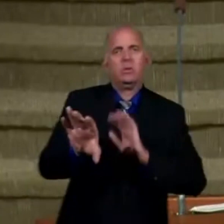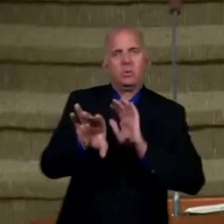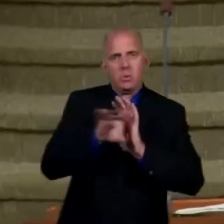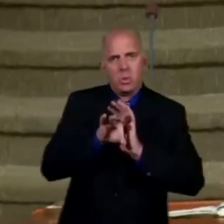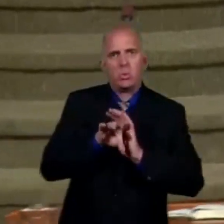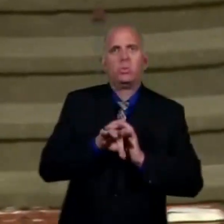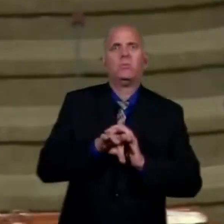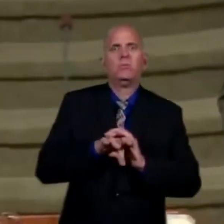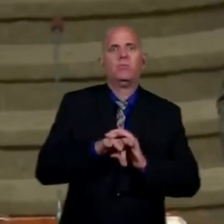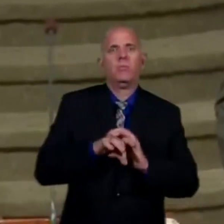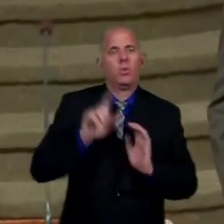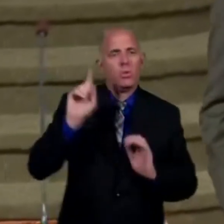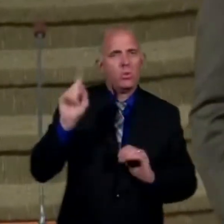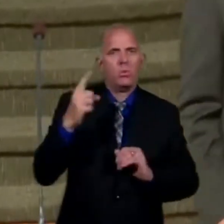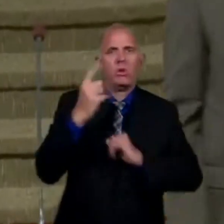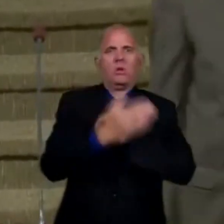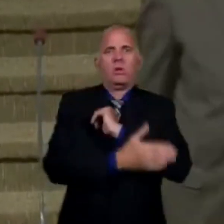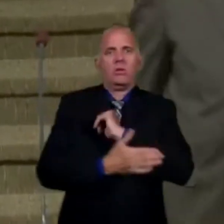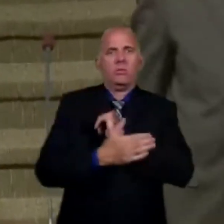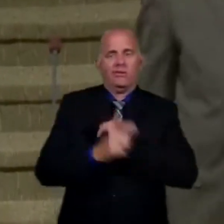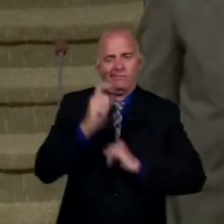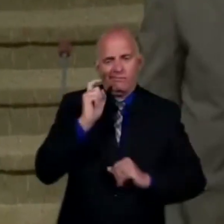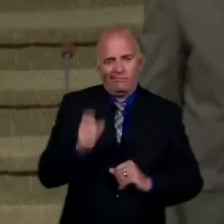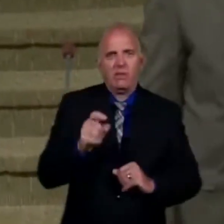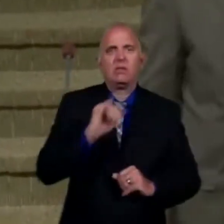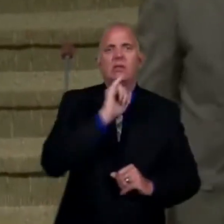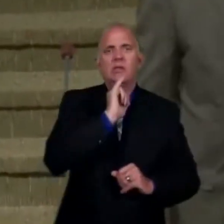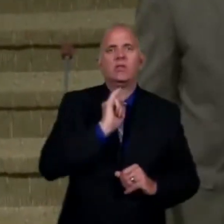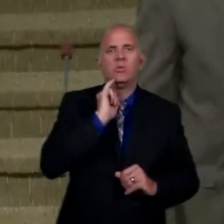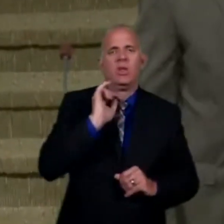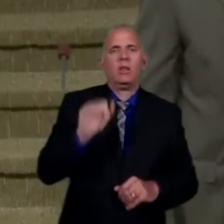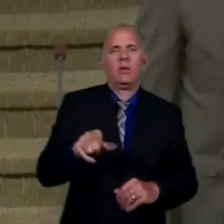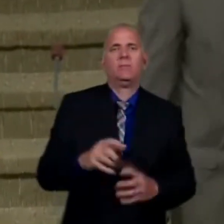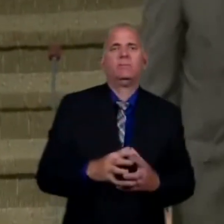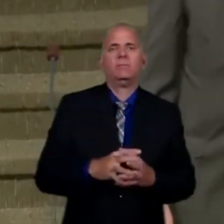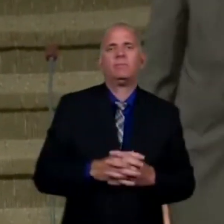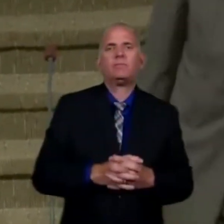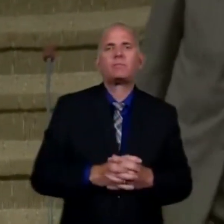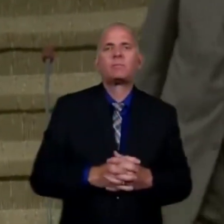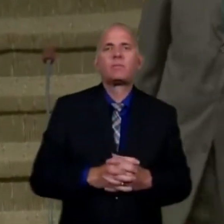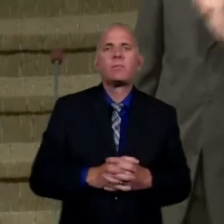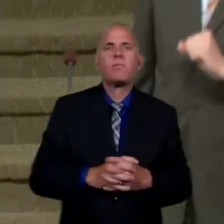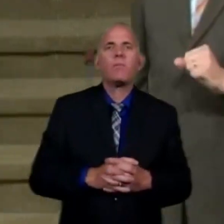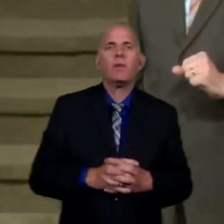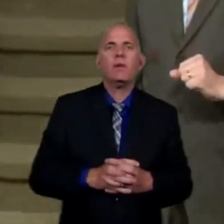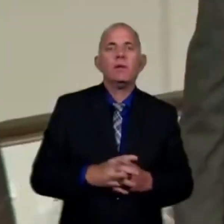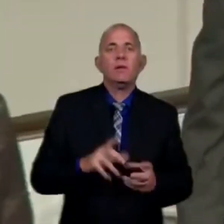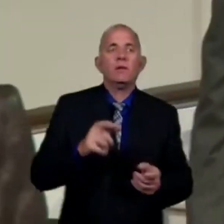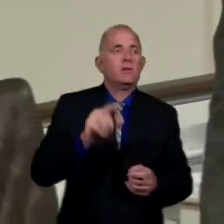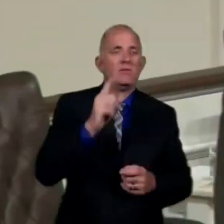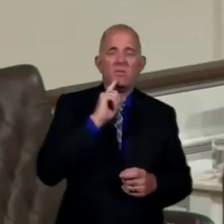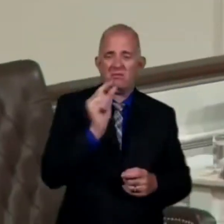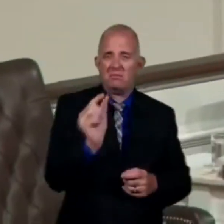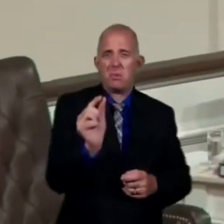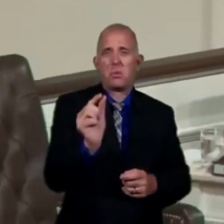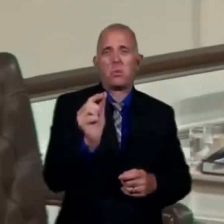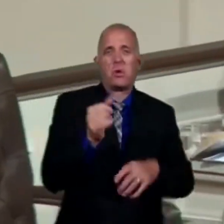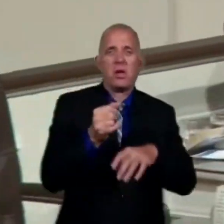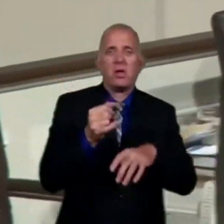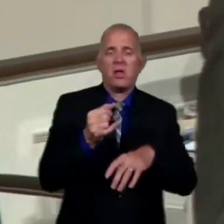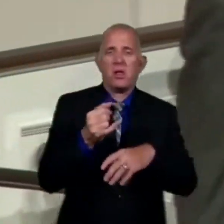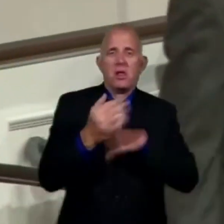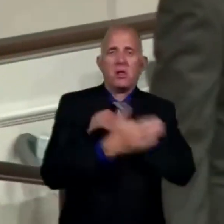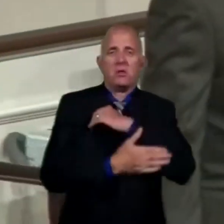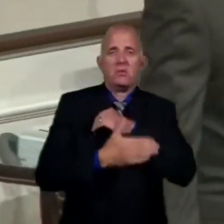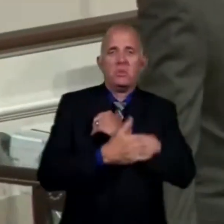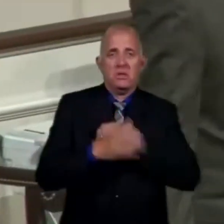one country a piece of property, and that's Israel. It's only a sliver right now. But one day